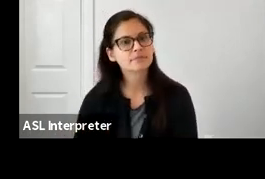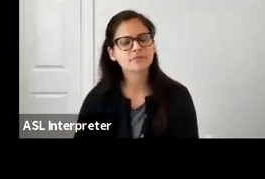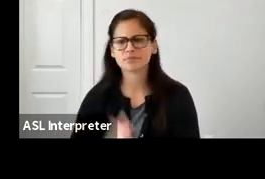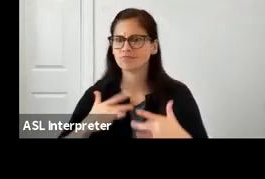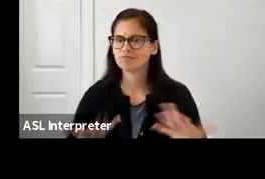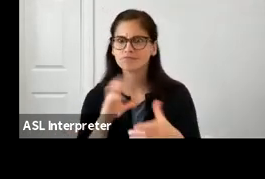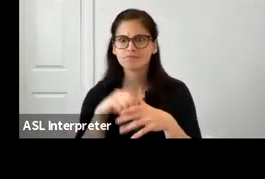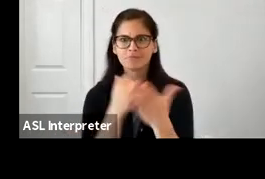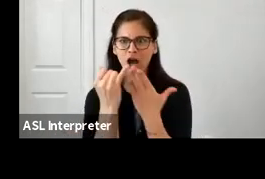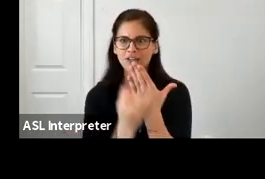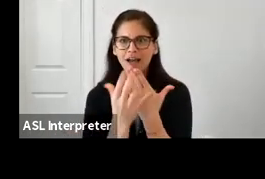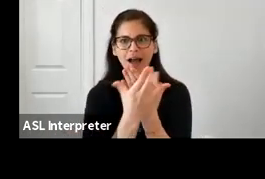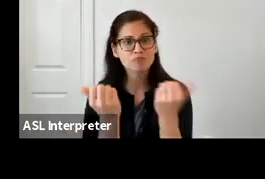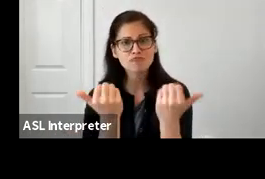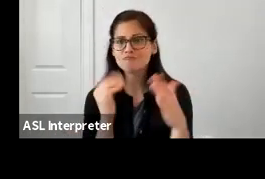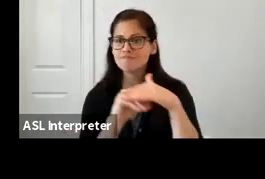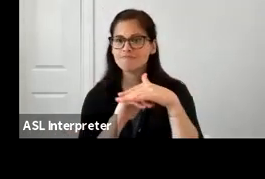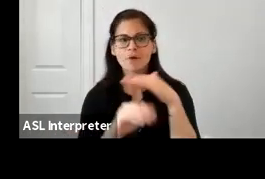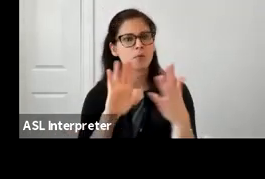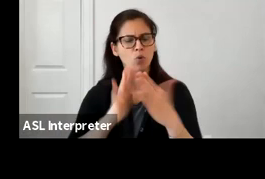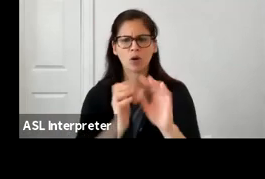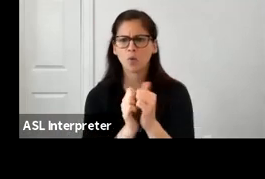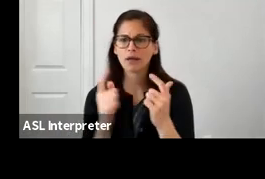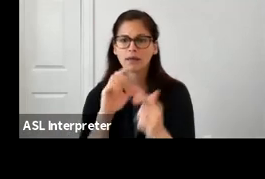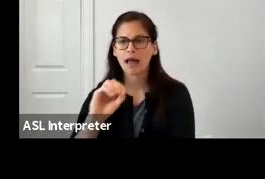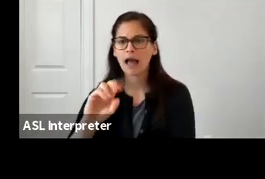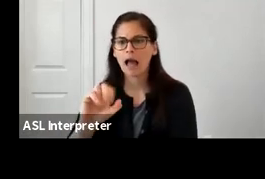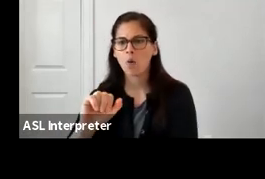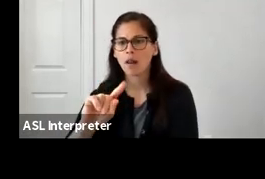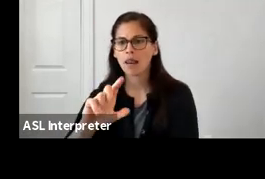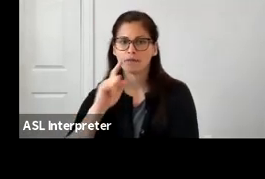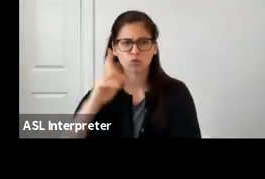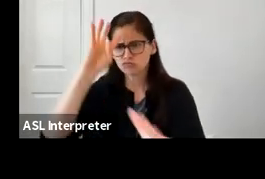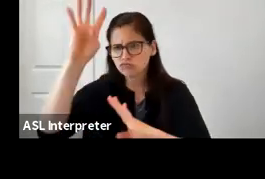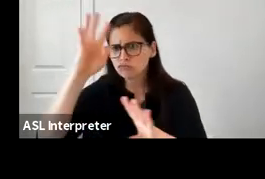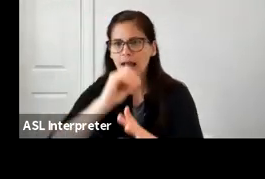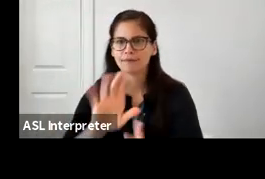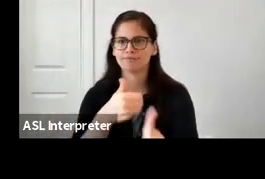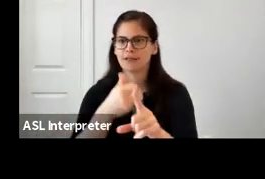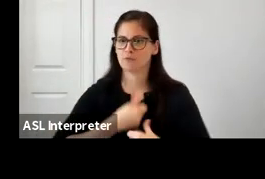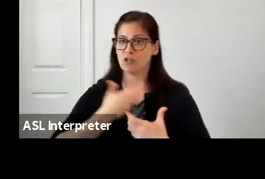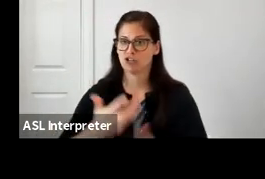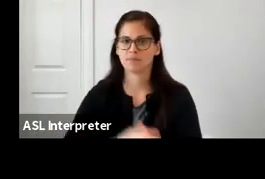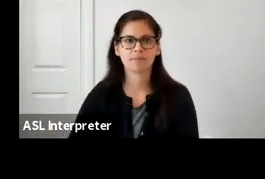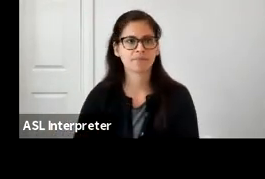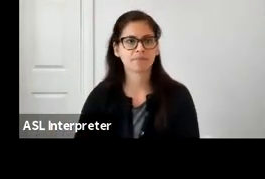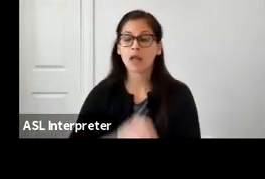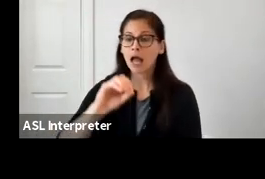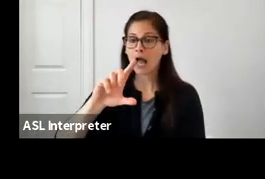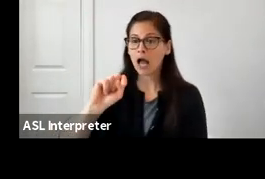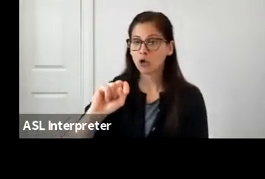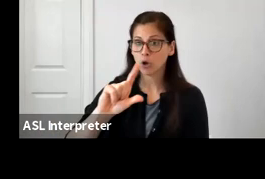part of this project and provide the Access community with an outlet for creativity and self-expression. In October